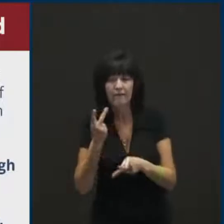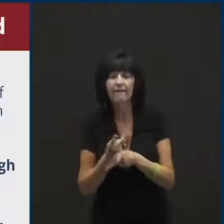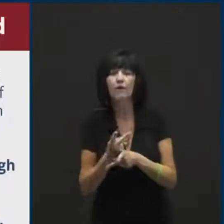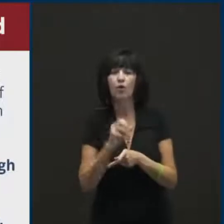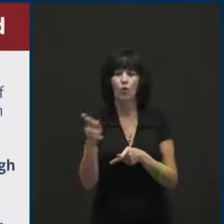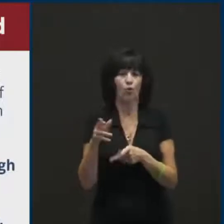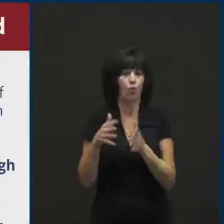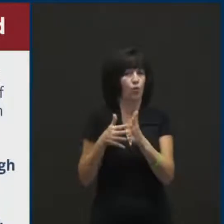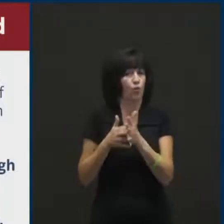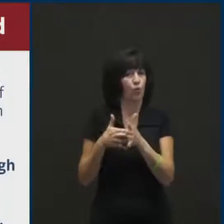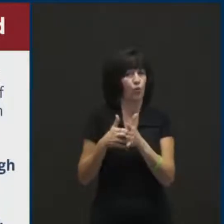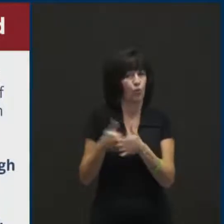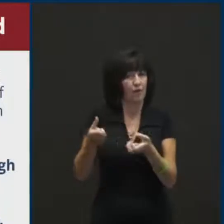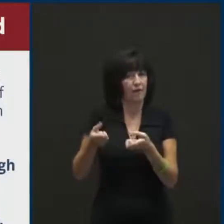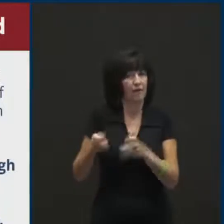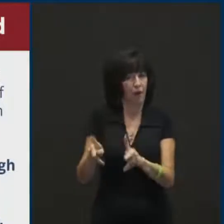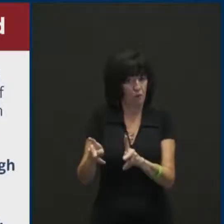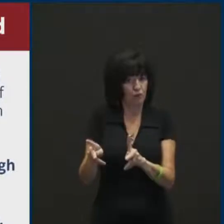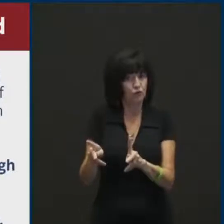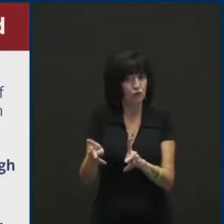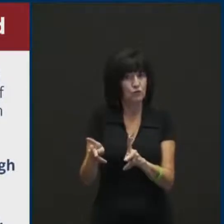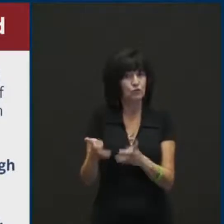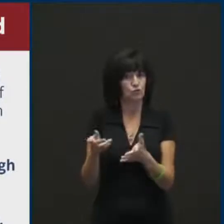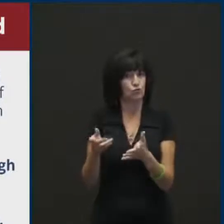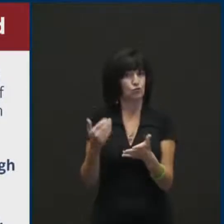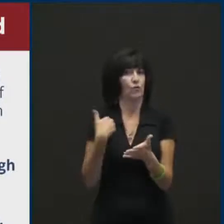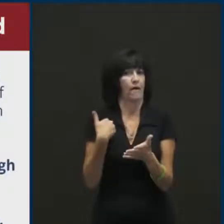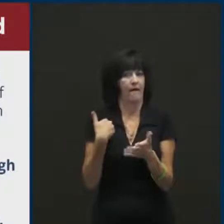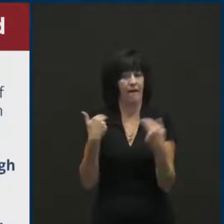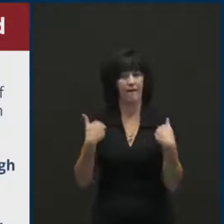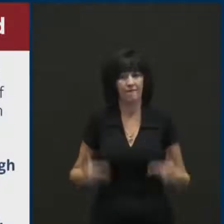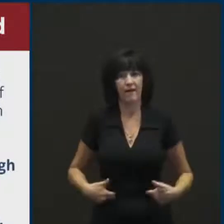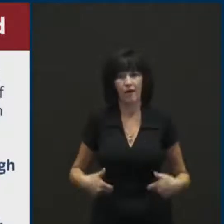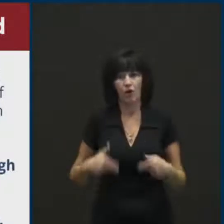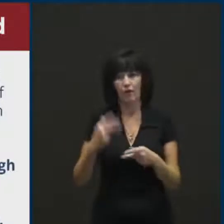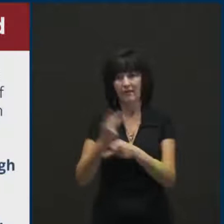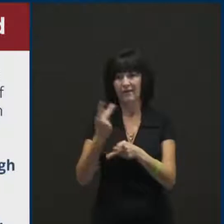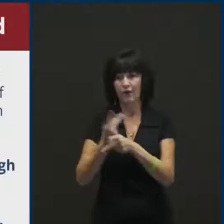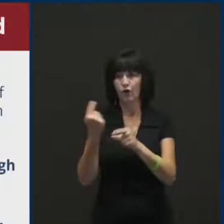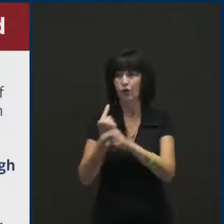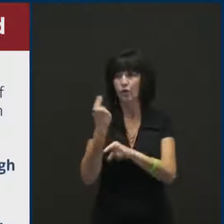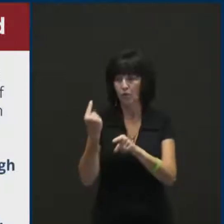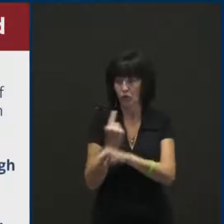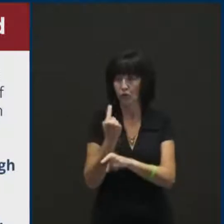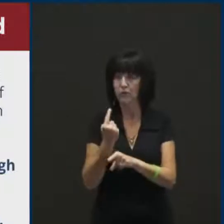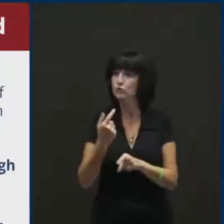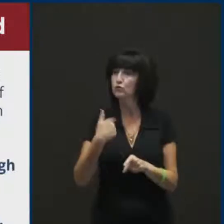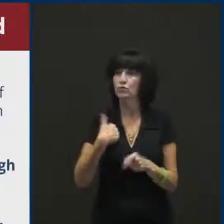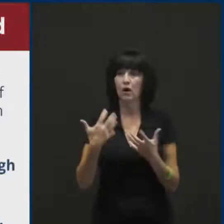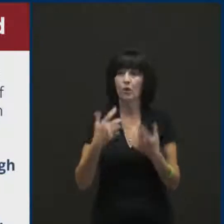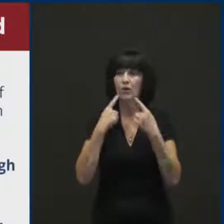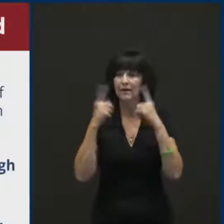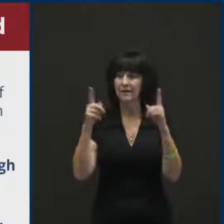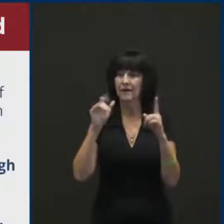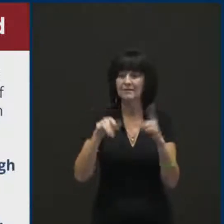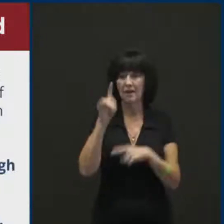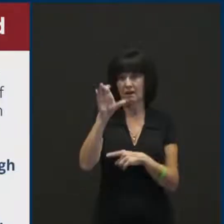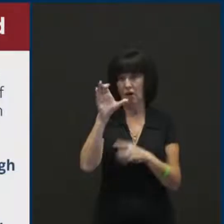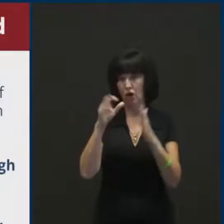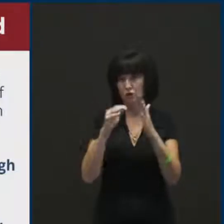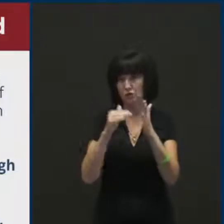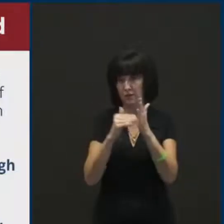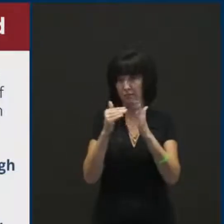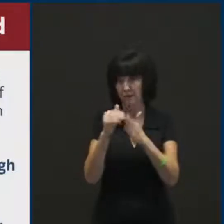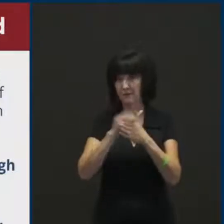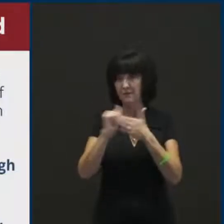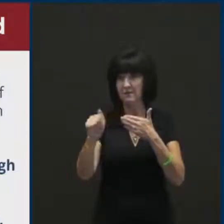pandemic. And so that's why today I'm so excited to announce an additional $100 million of federal funding to support the providers and entities